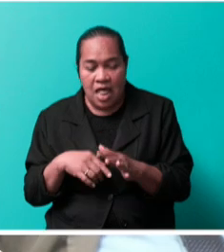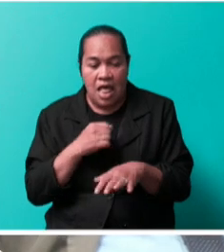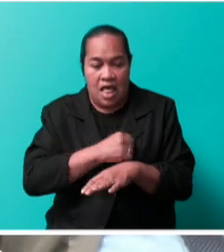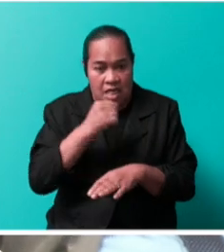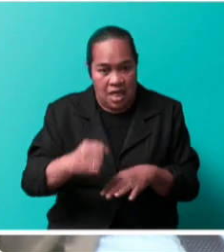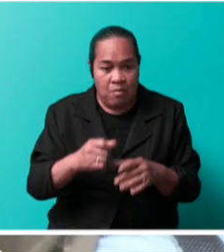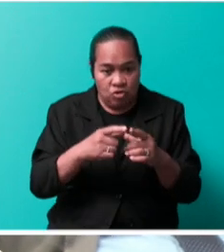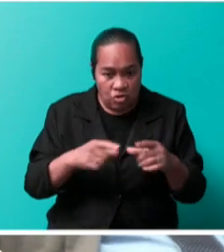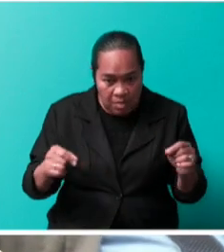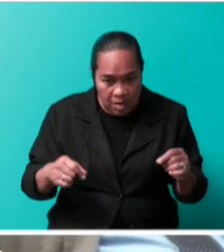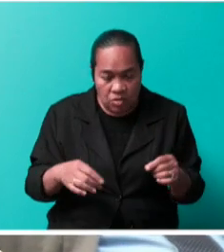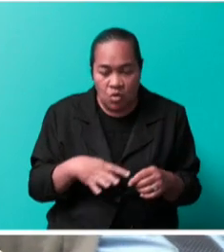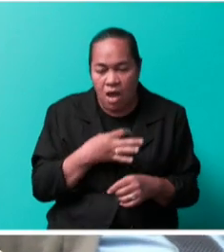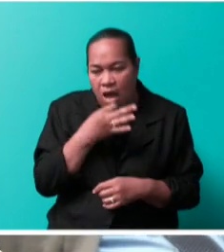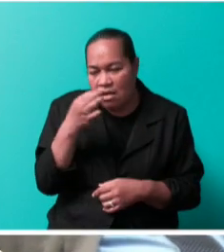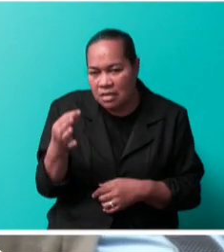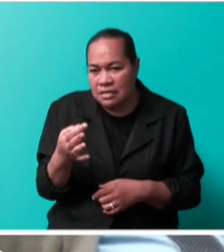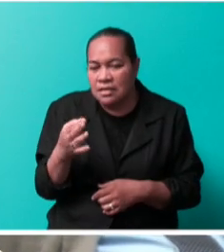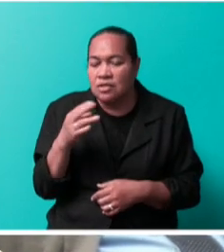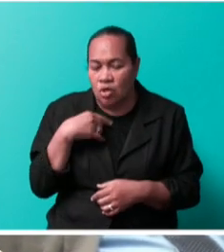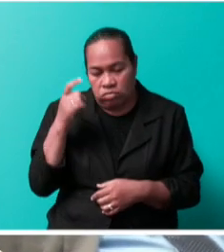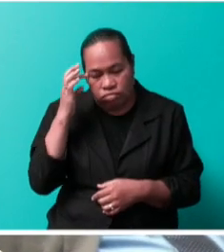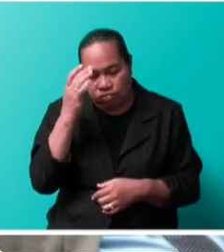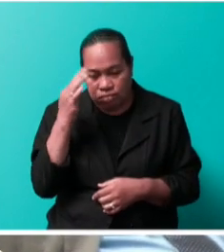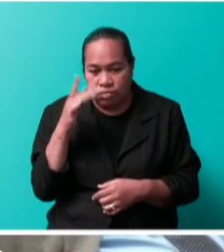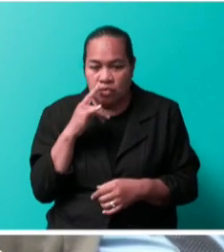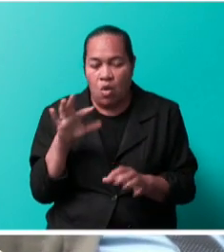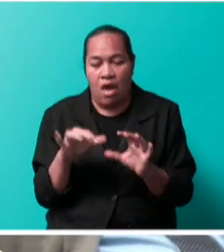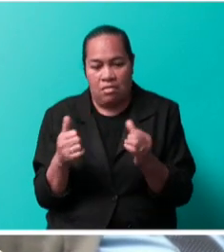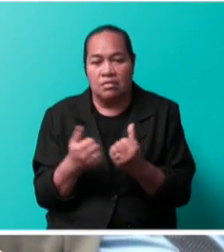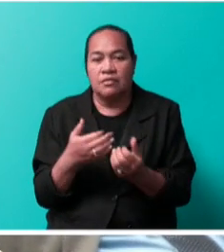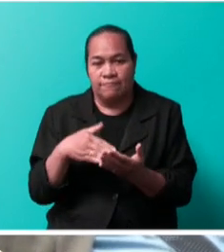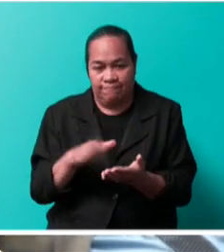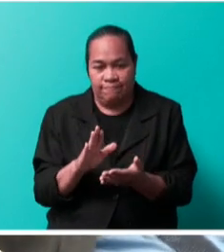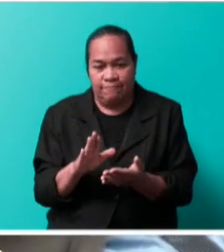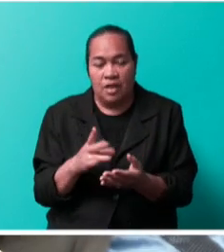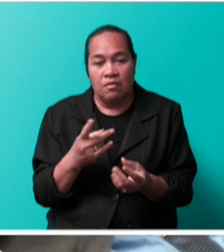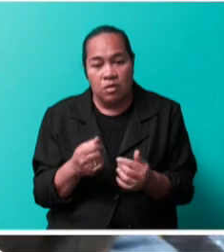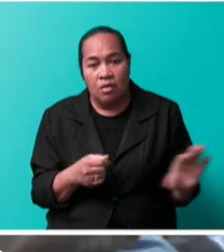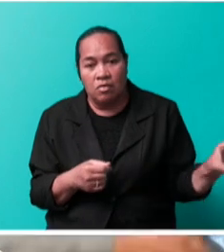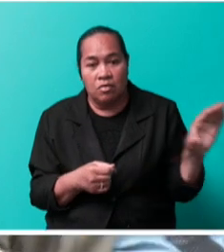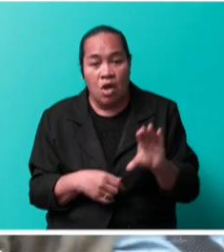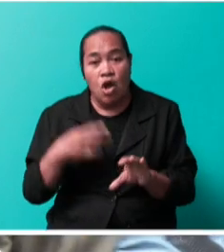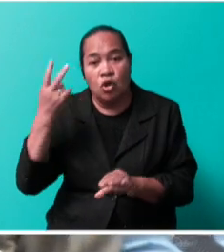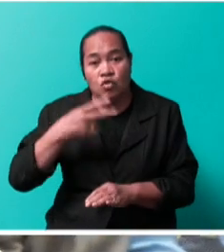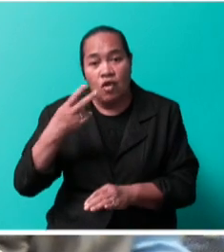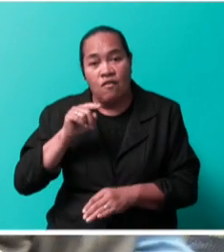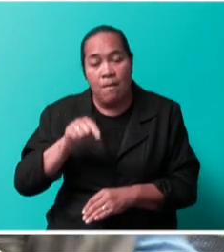proposal was favorably considered and approved, resulting in a grant allocation of approximately